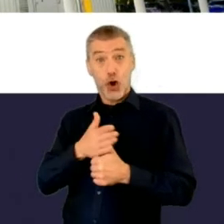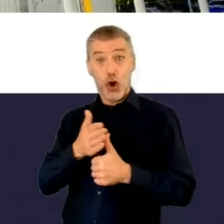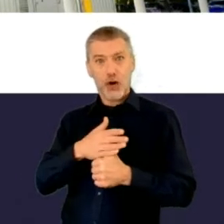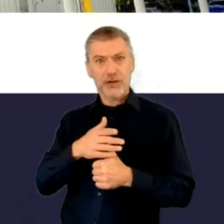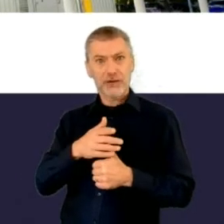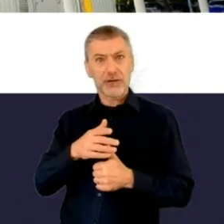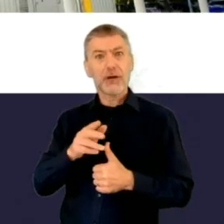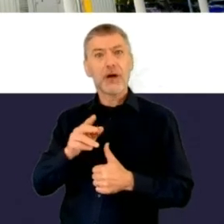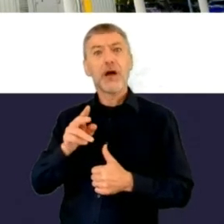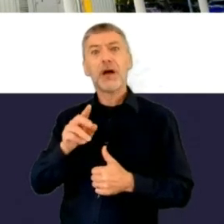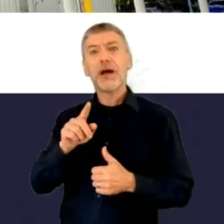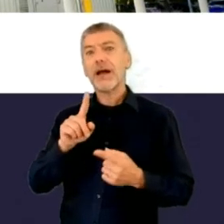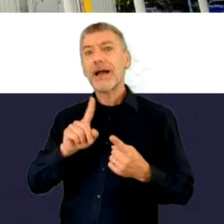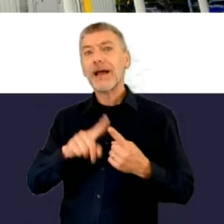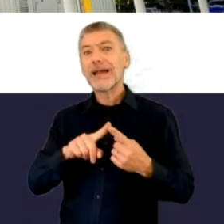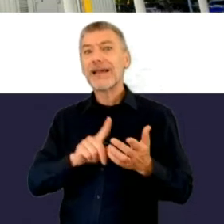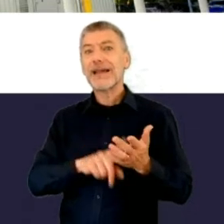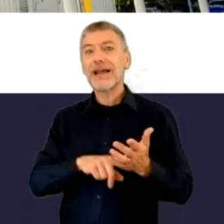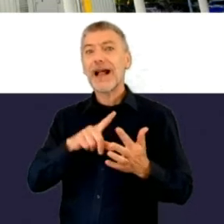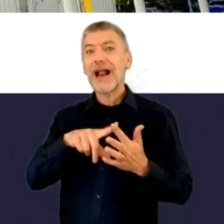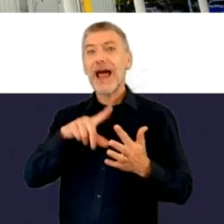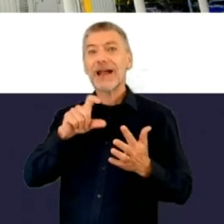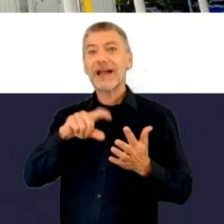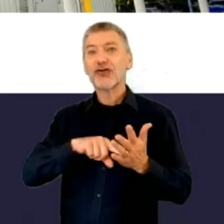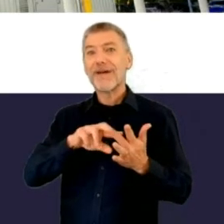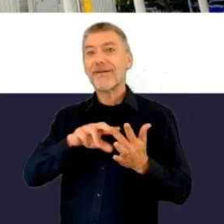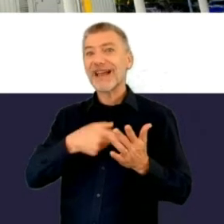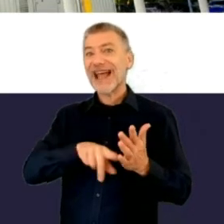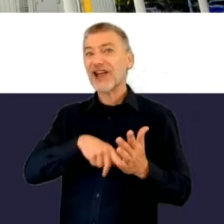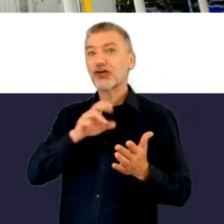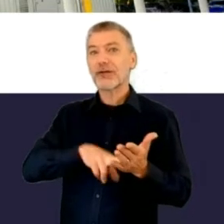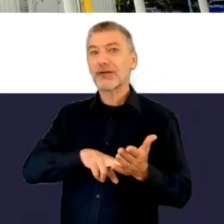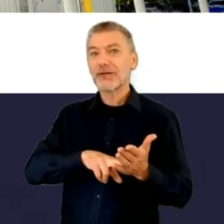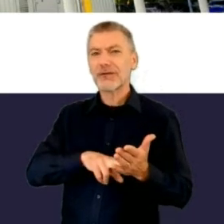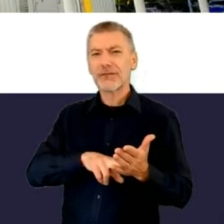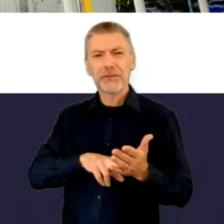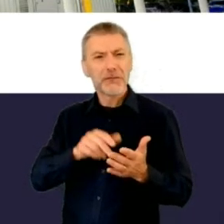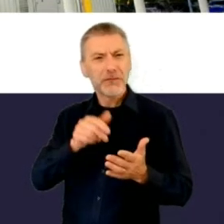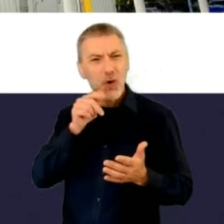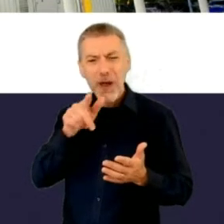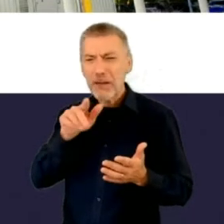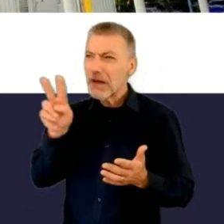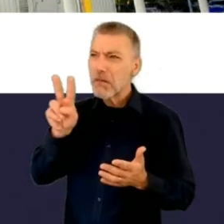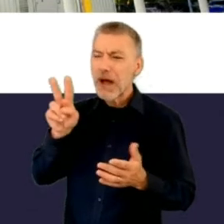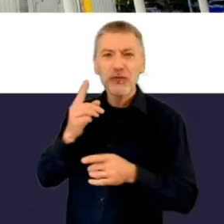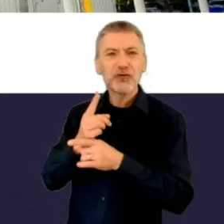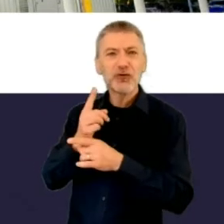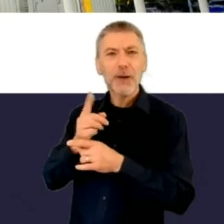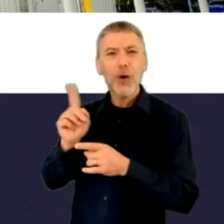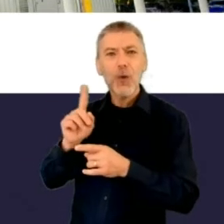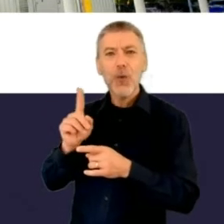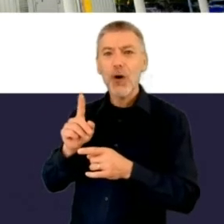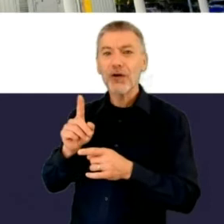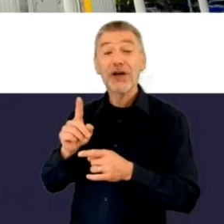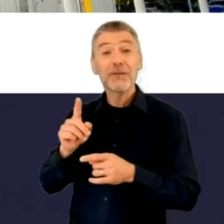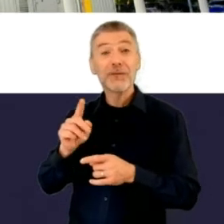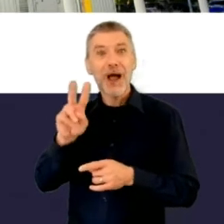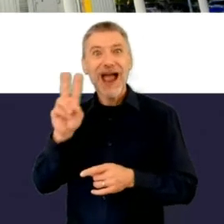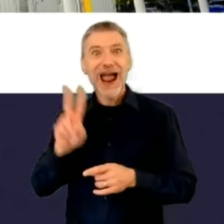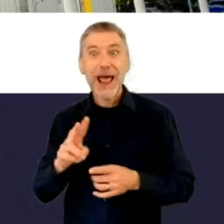electrification. So you probably would have heard your parents talking about an electric car. Should we get an electric